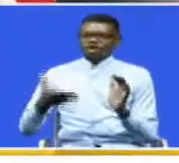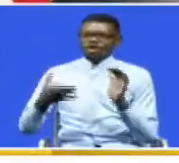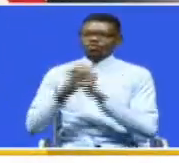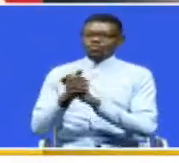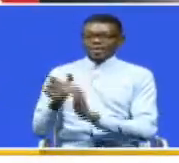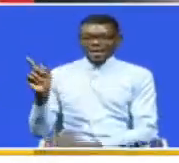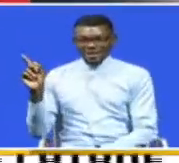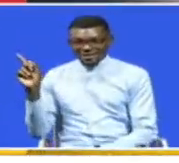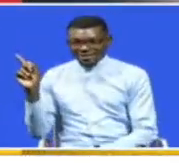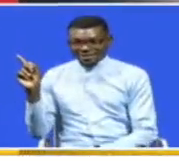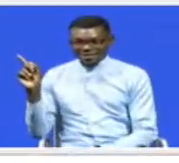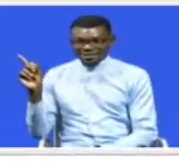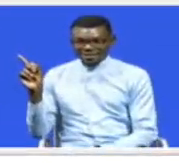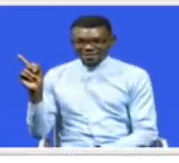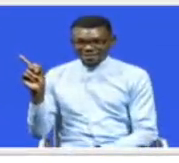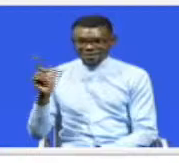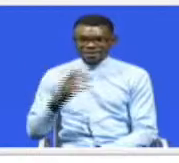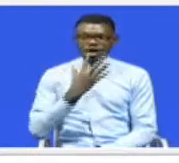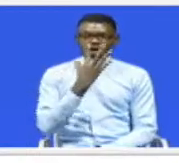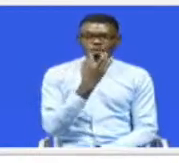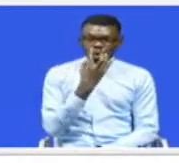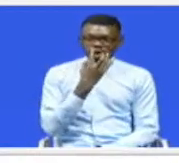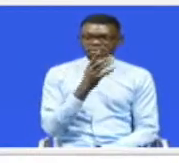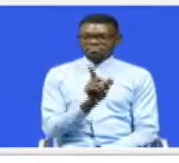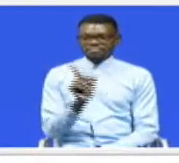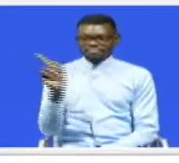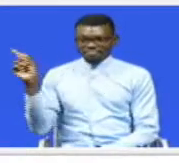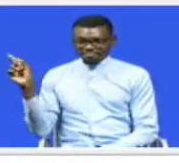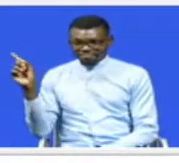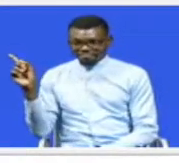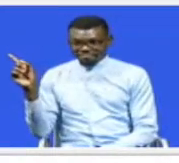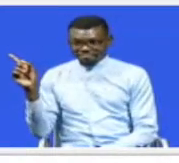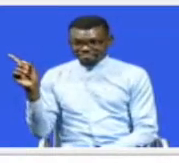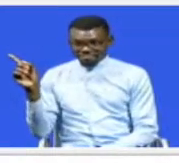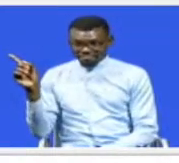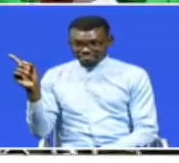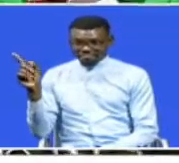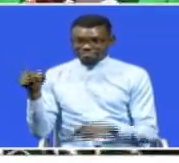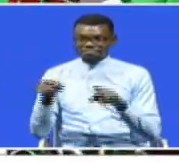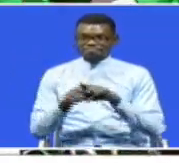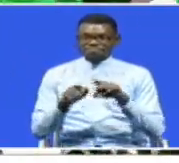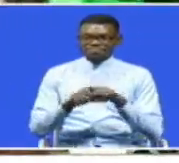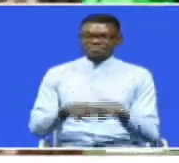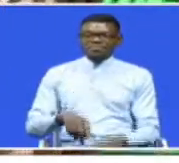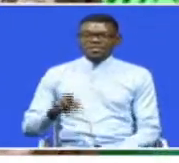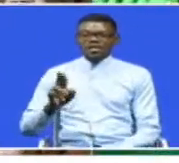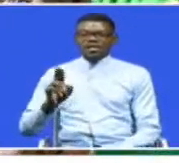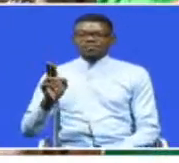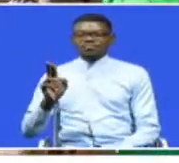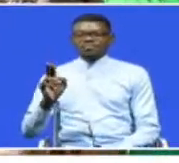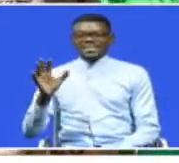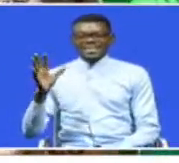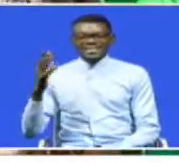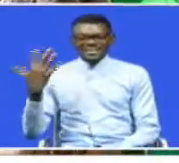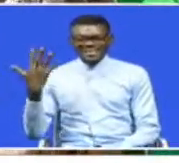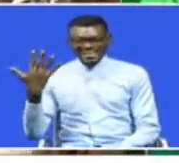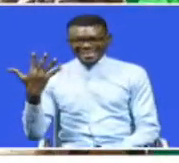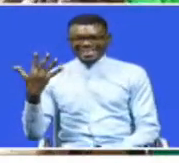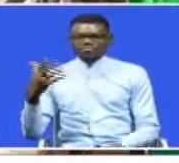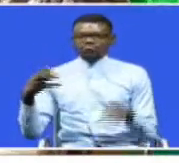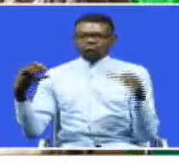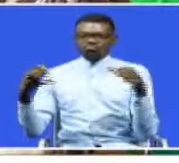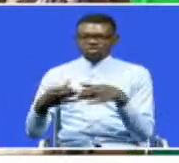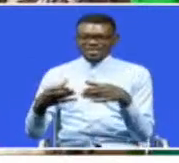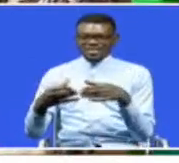candidate Zedekia Opore, ODM candidate Pavel Omieke, and the United Green Movement candidate and former